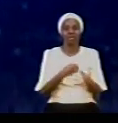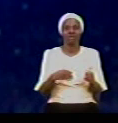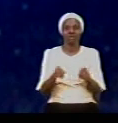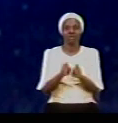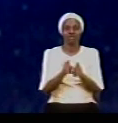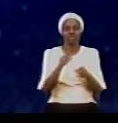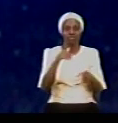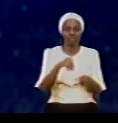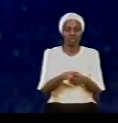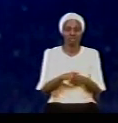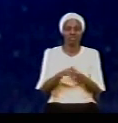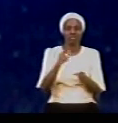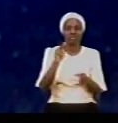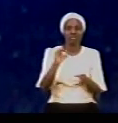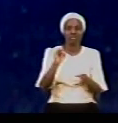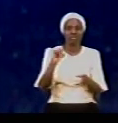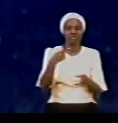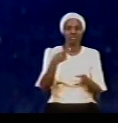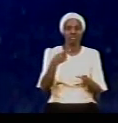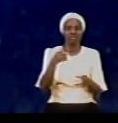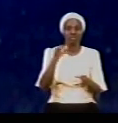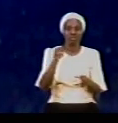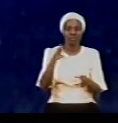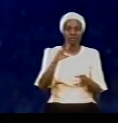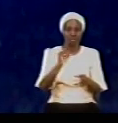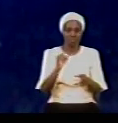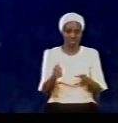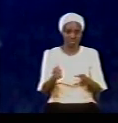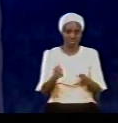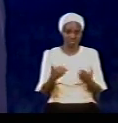will grant them grace.